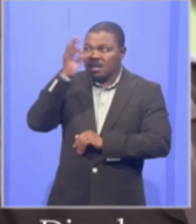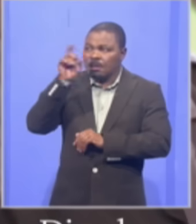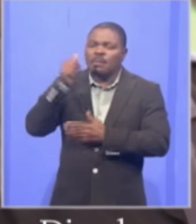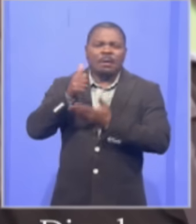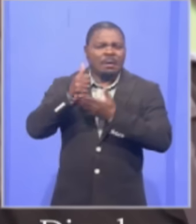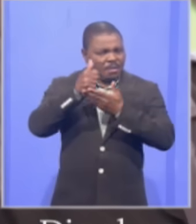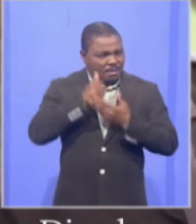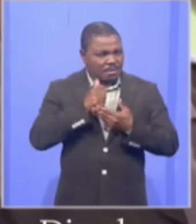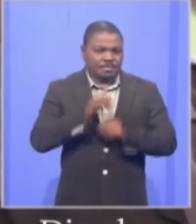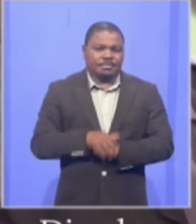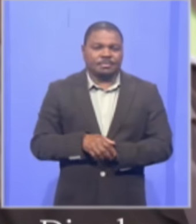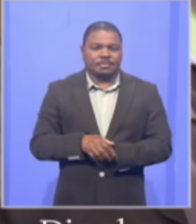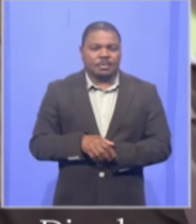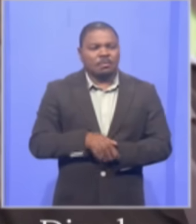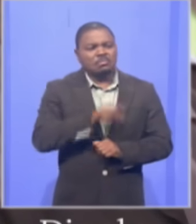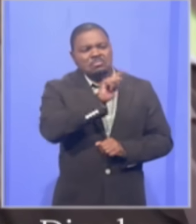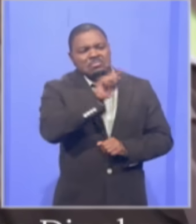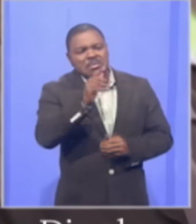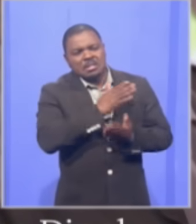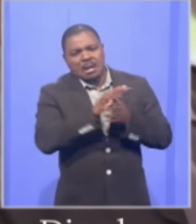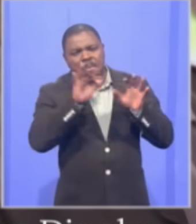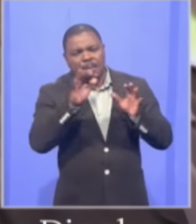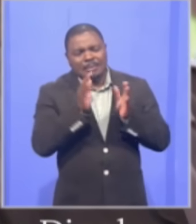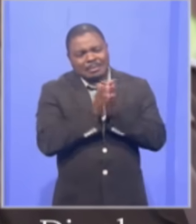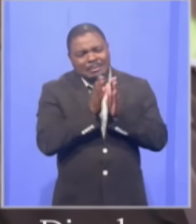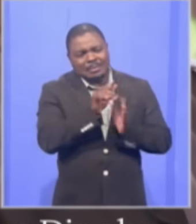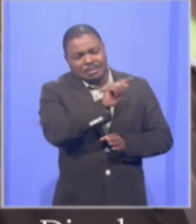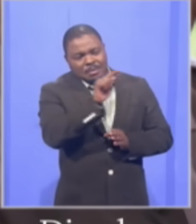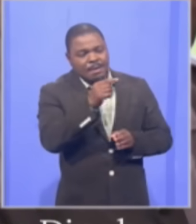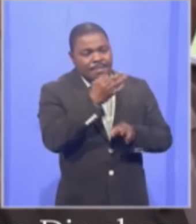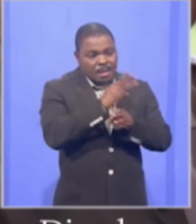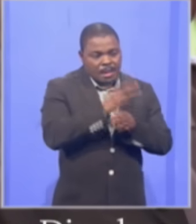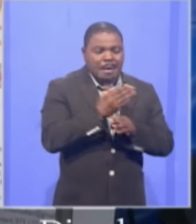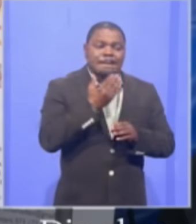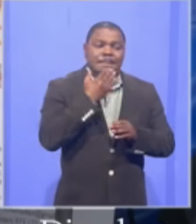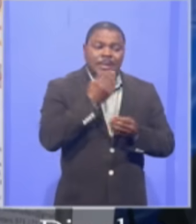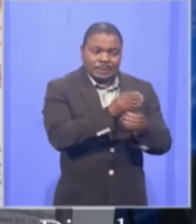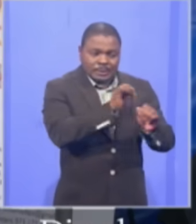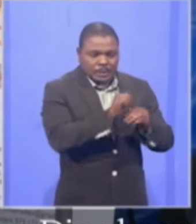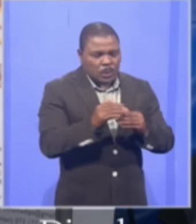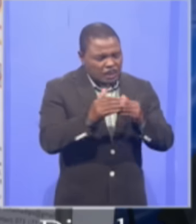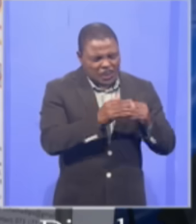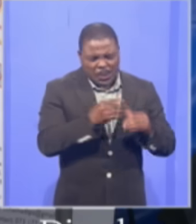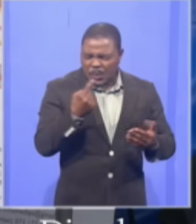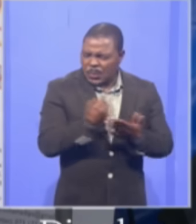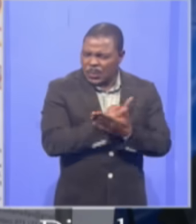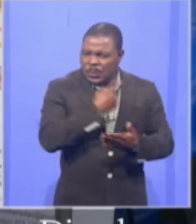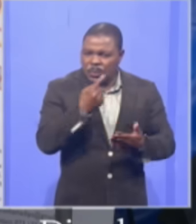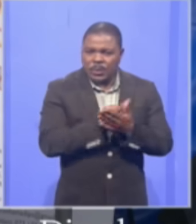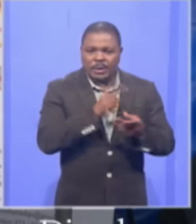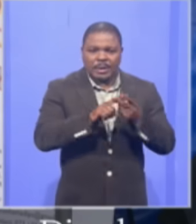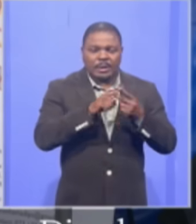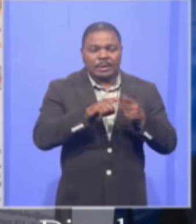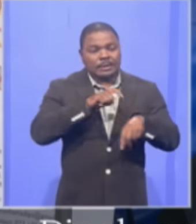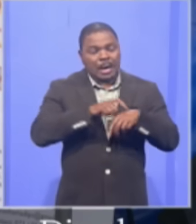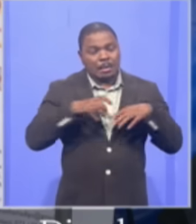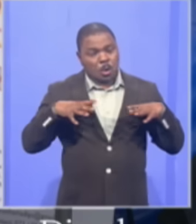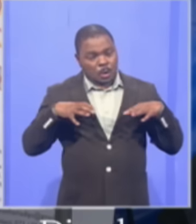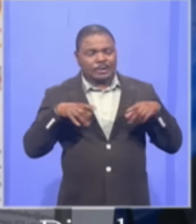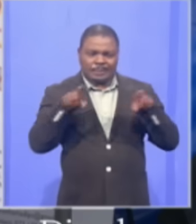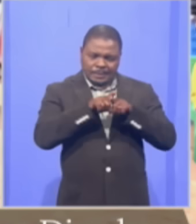thuse. Banna le seabe ba bangwe ba ikuetse go batsadi gore ba dule ba tlhokometse bana ba bona ka dinako tsotlhe le ka motsi wa malatsi a